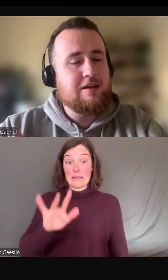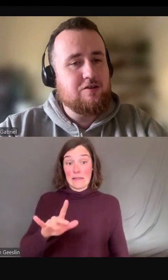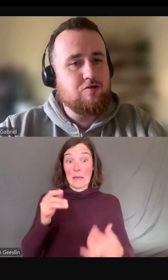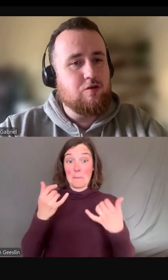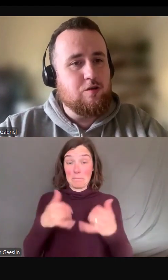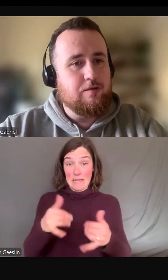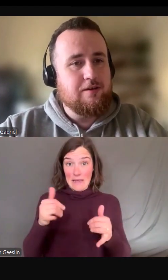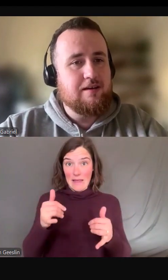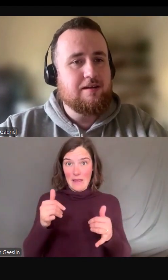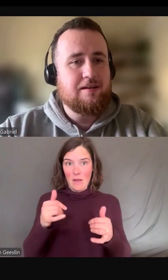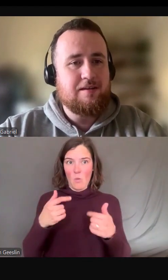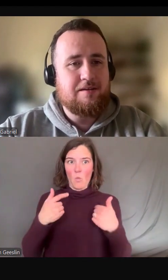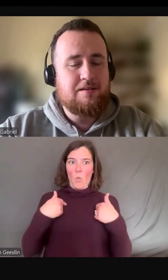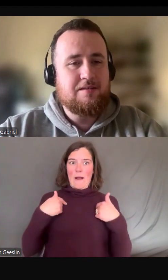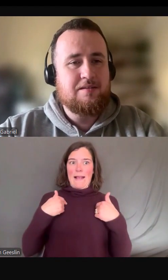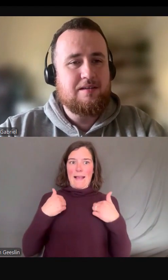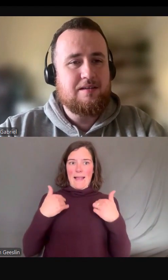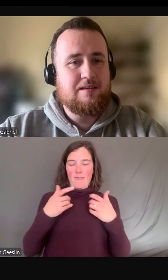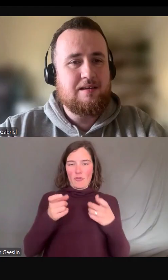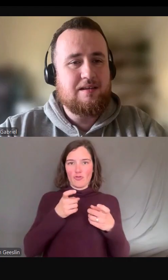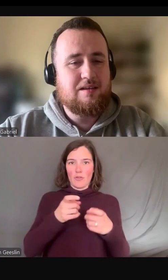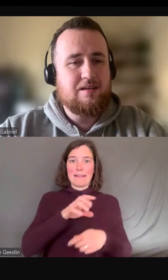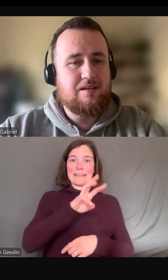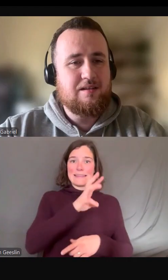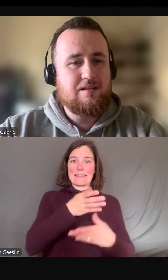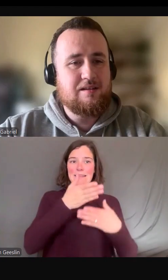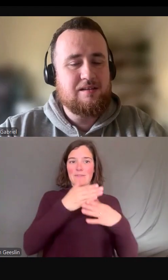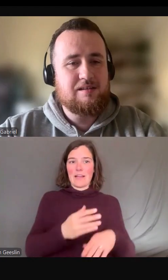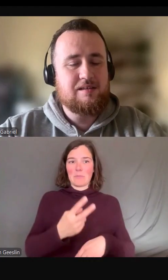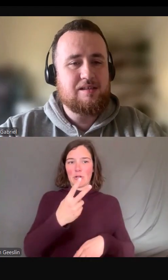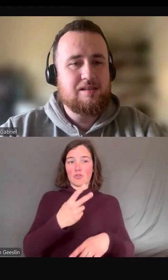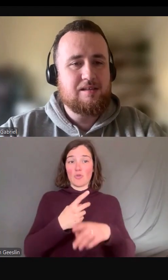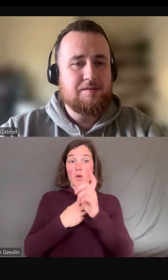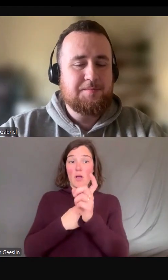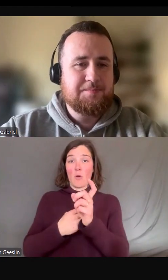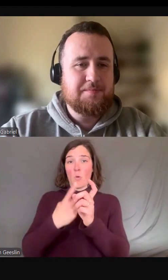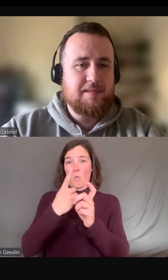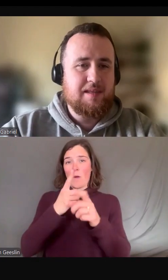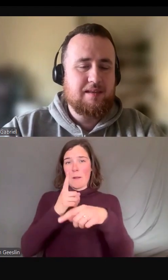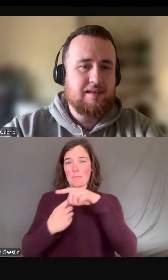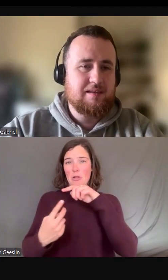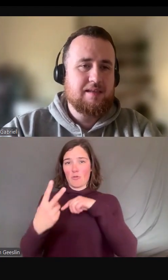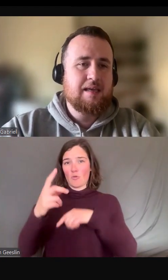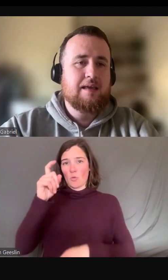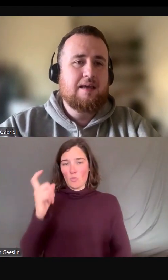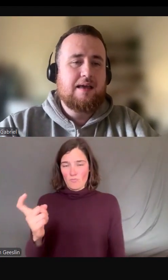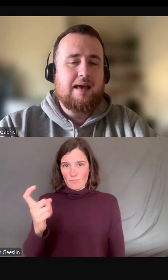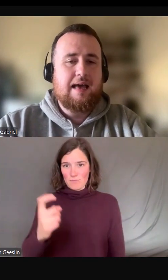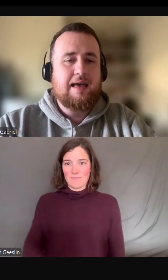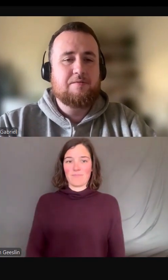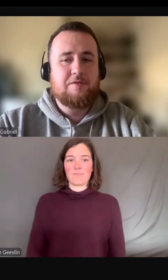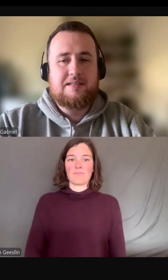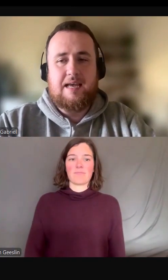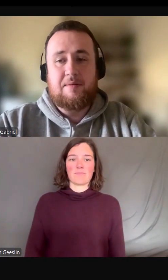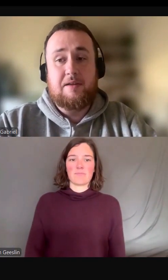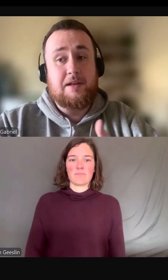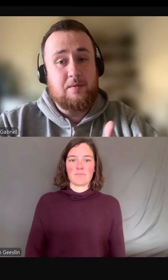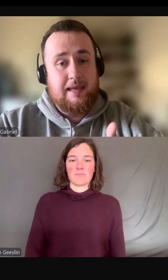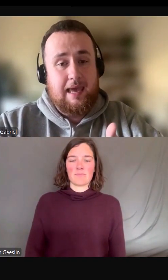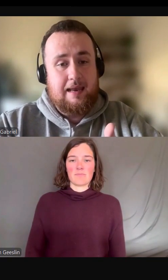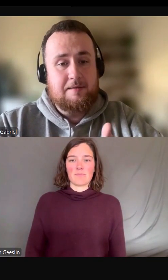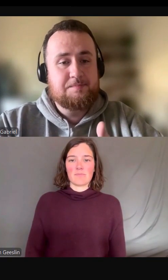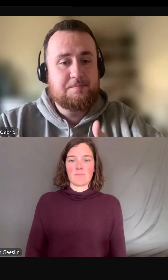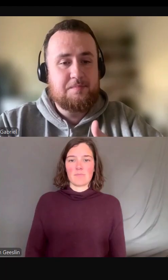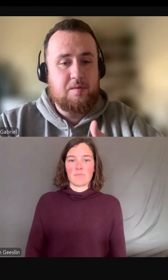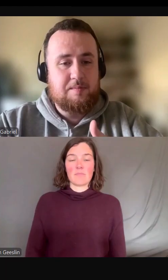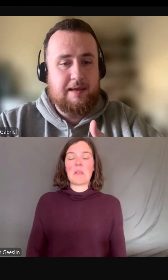complete control over it. 6 divided by 2 open paren 1 plus 2 close paren. And for example, if I do it